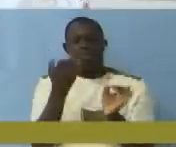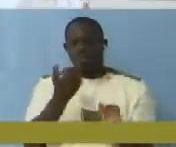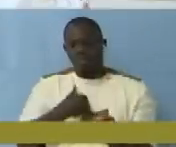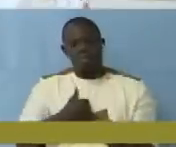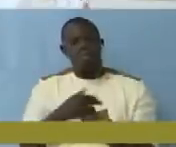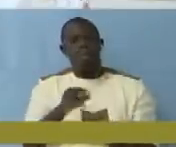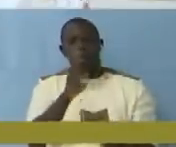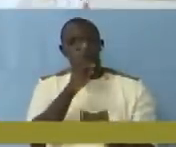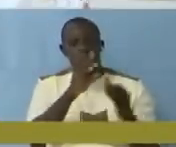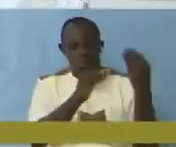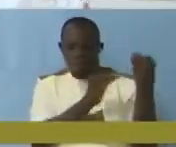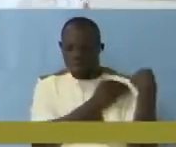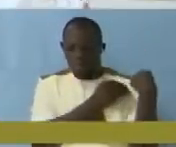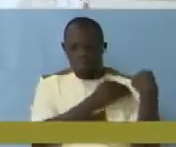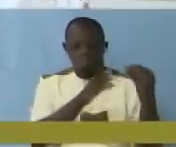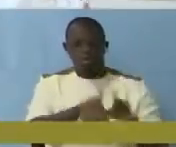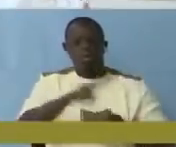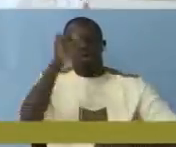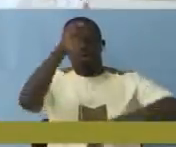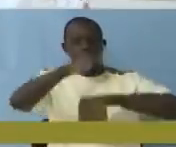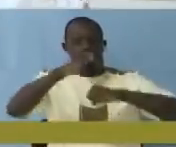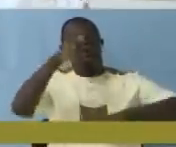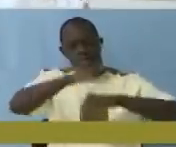as responsible for torturing them.